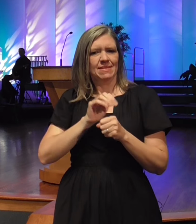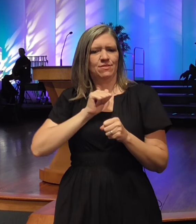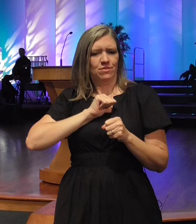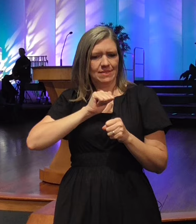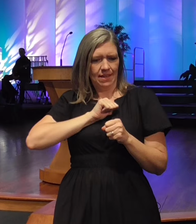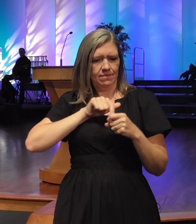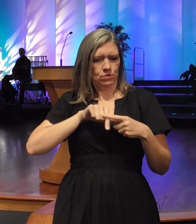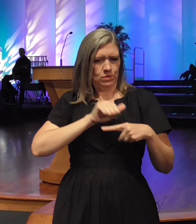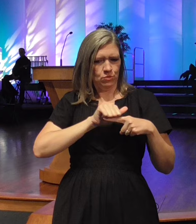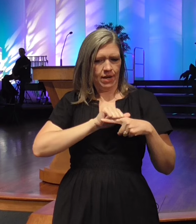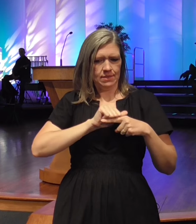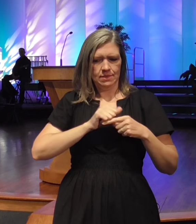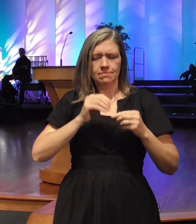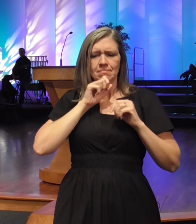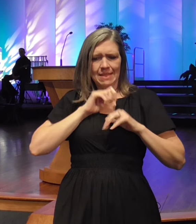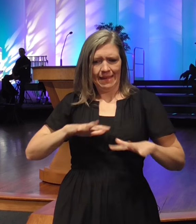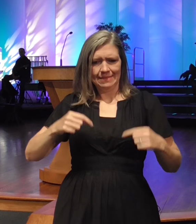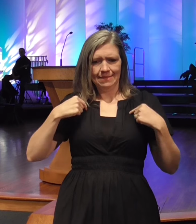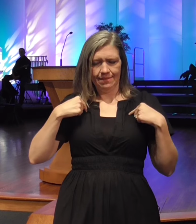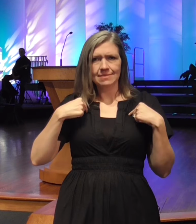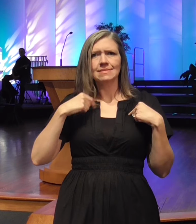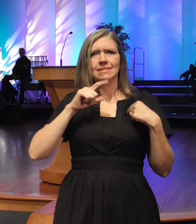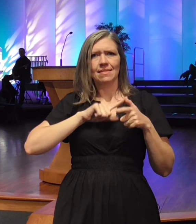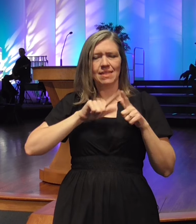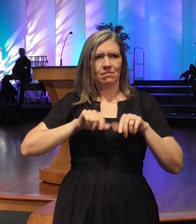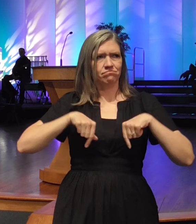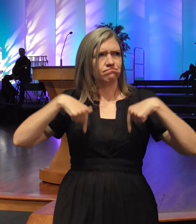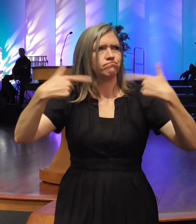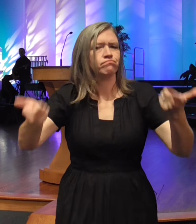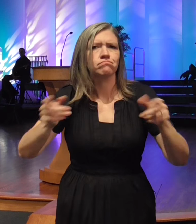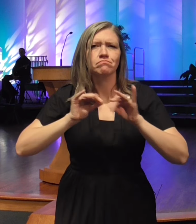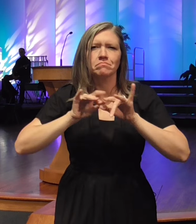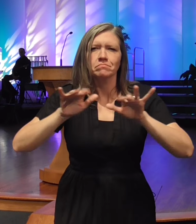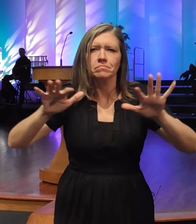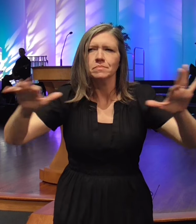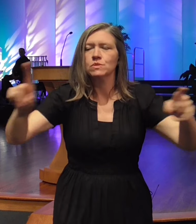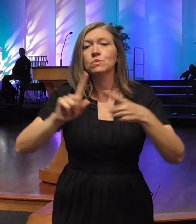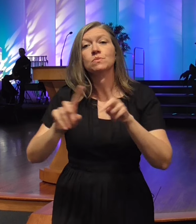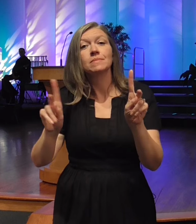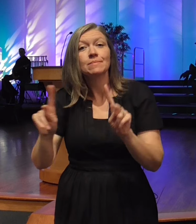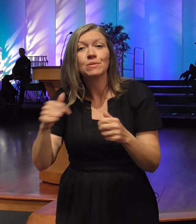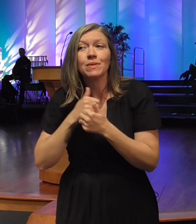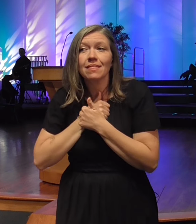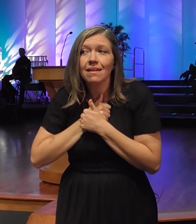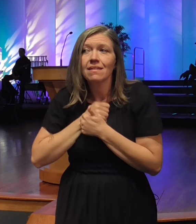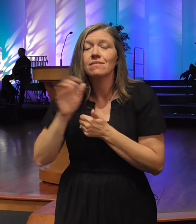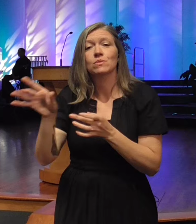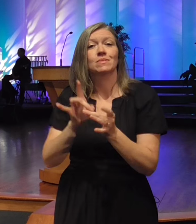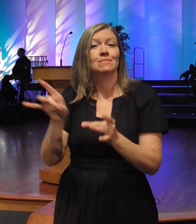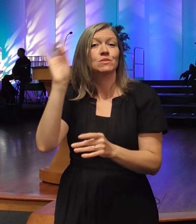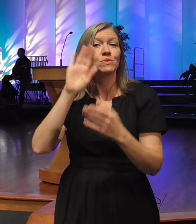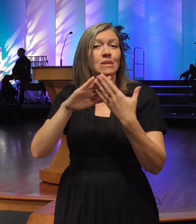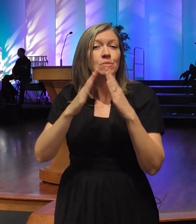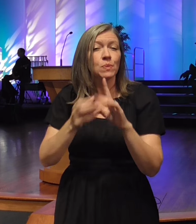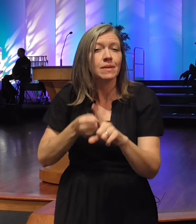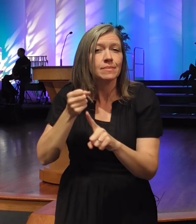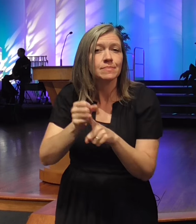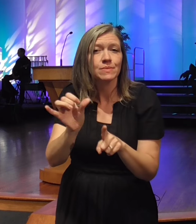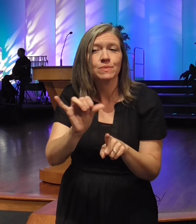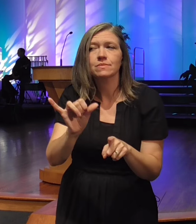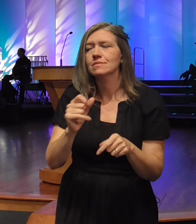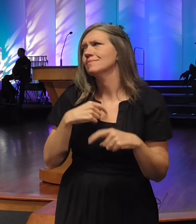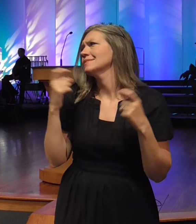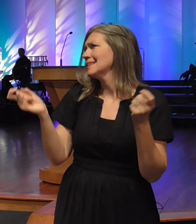magical and greatest blessings of this teaching is when we commit ourselves to our own practice, it blesses us, but eventually it becomes